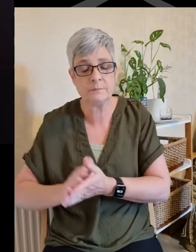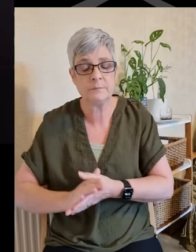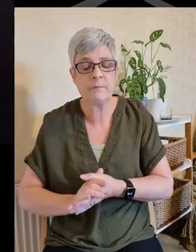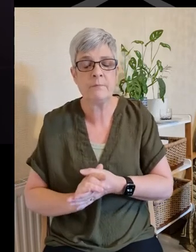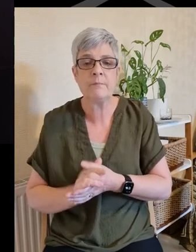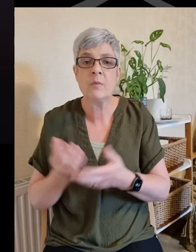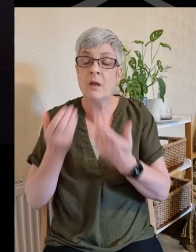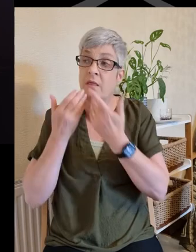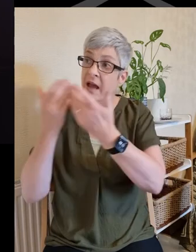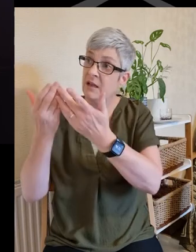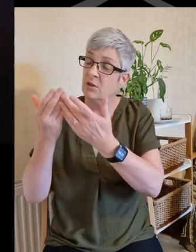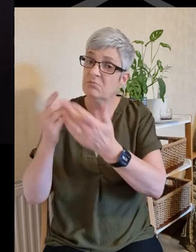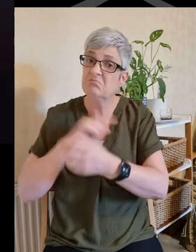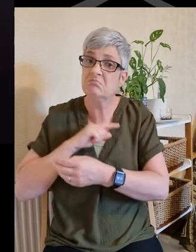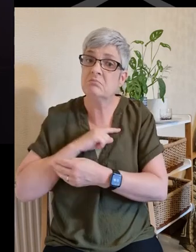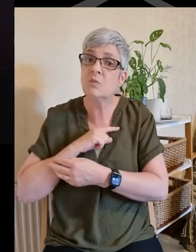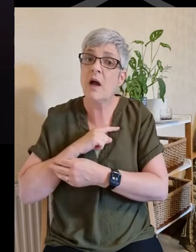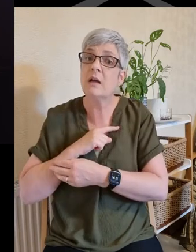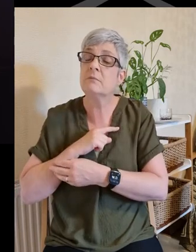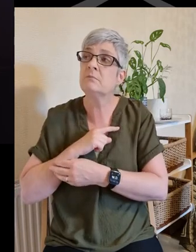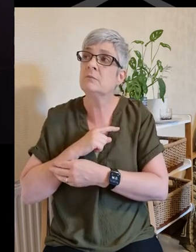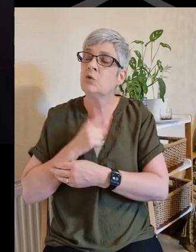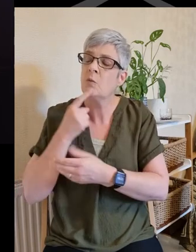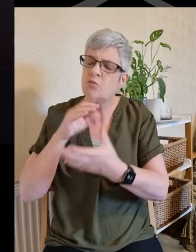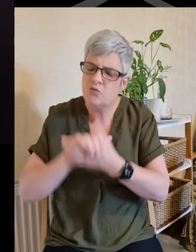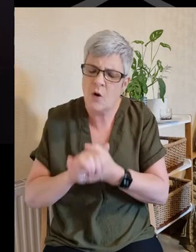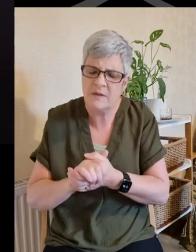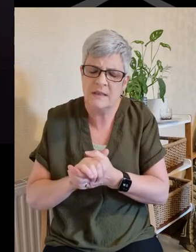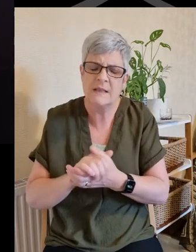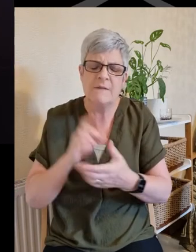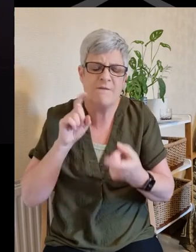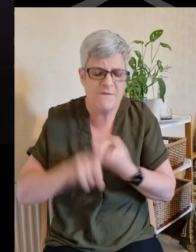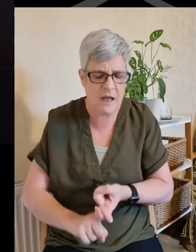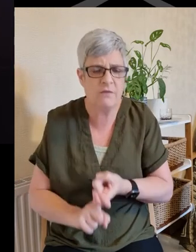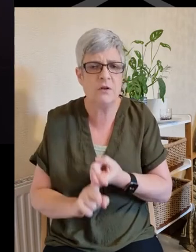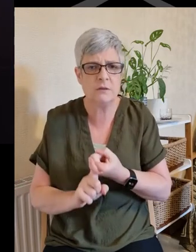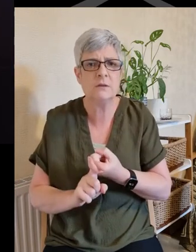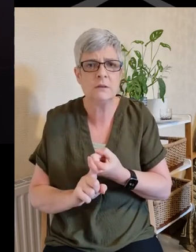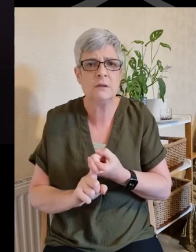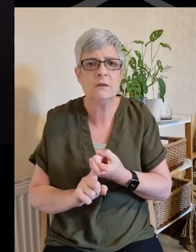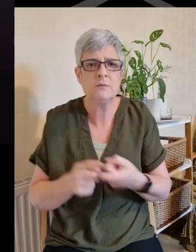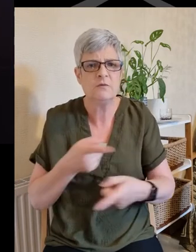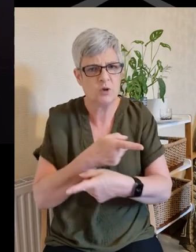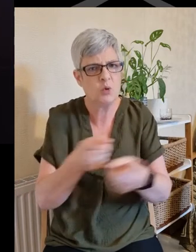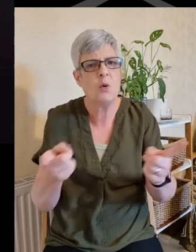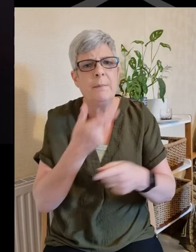We thank you for your faithful promises that you have made to your people and you are keeping.